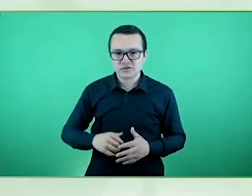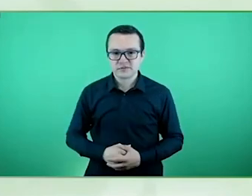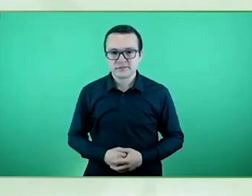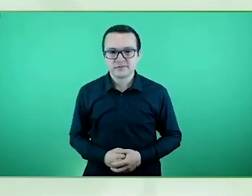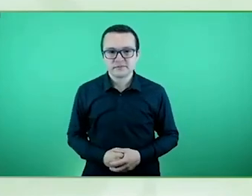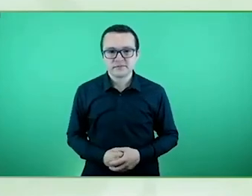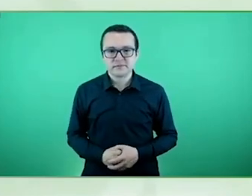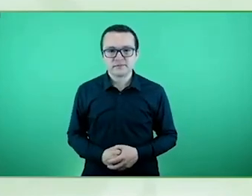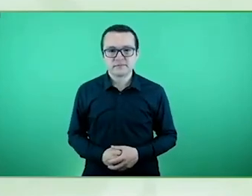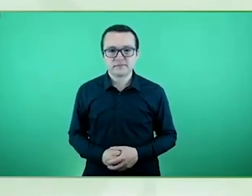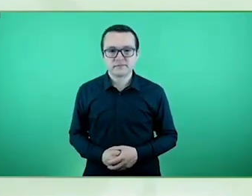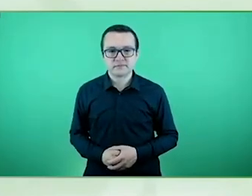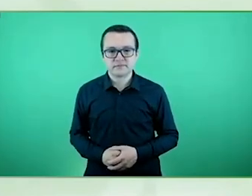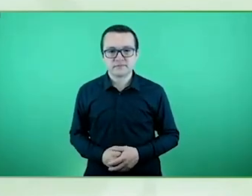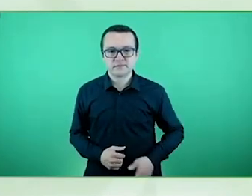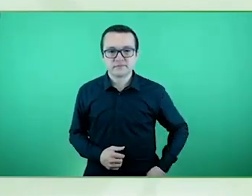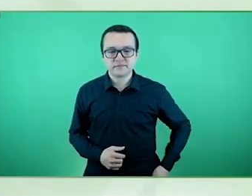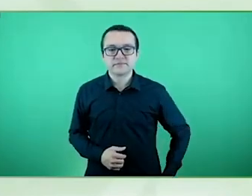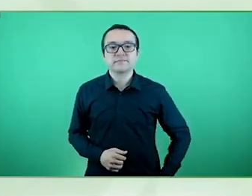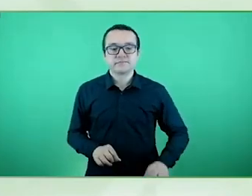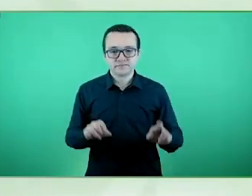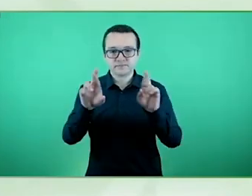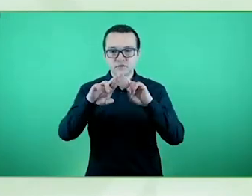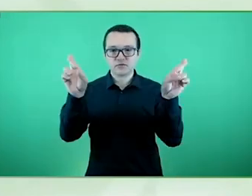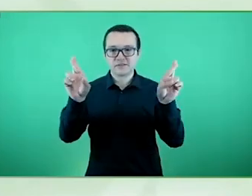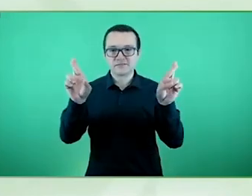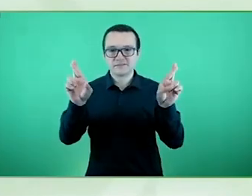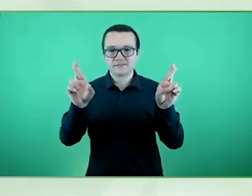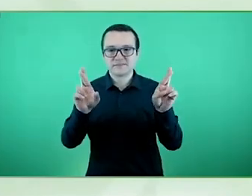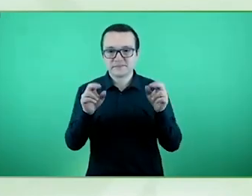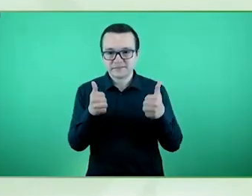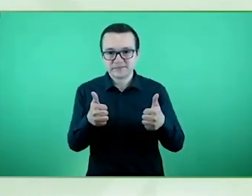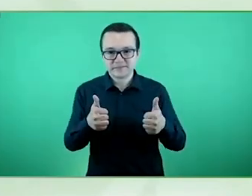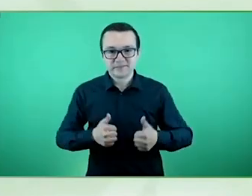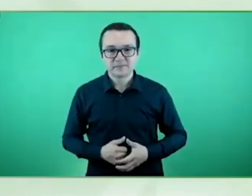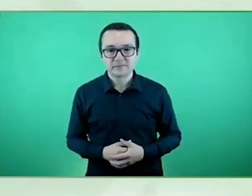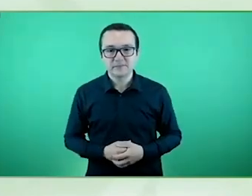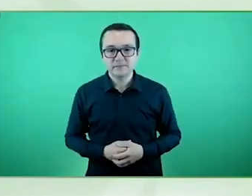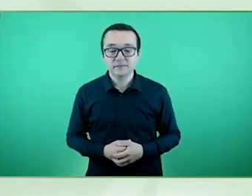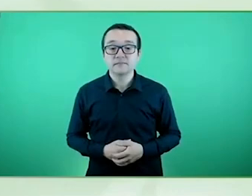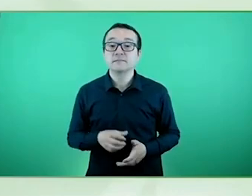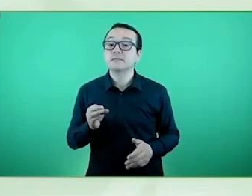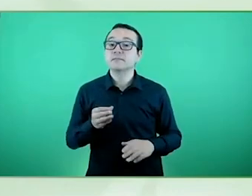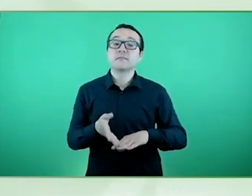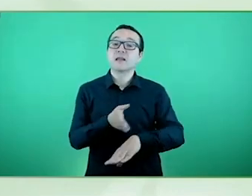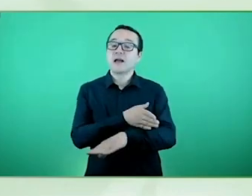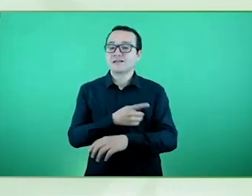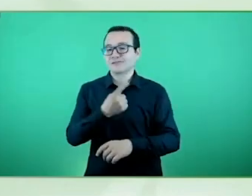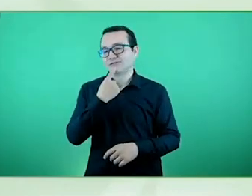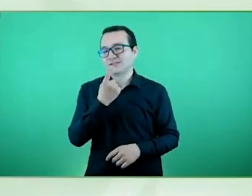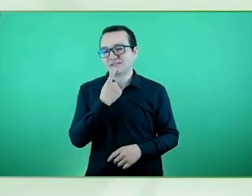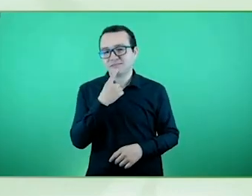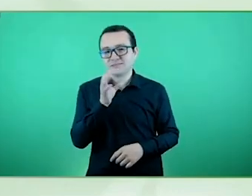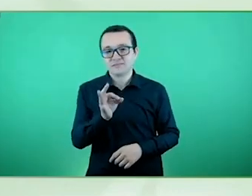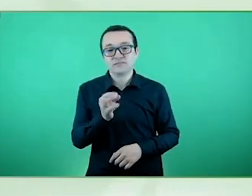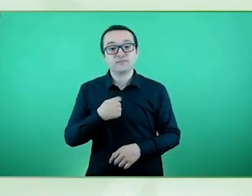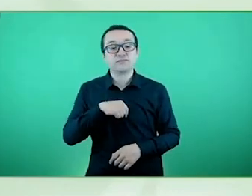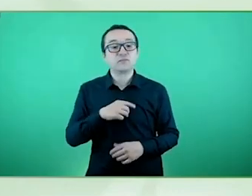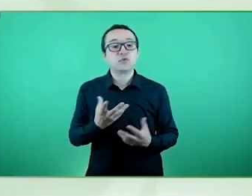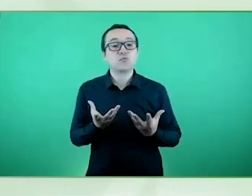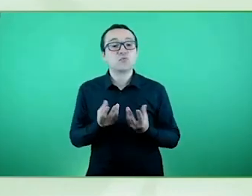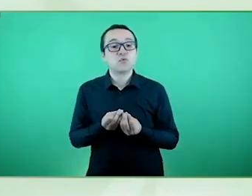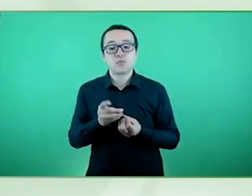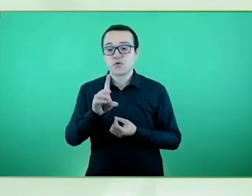Yeah. Yeah. Ready. Cool. Como decía, como grupo Descúbreme, hemos decidido asumir estos